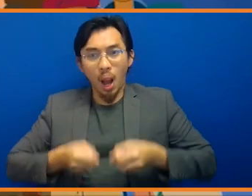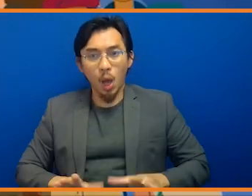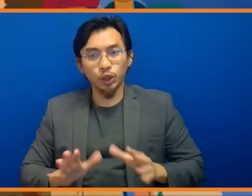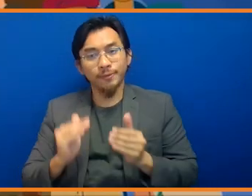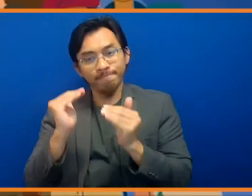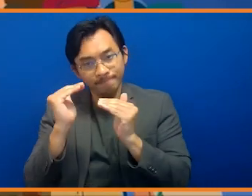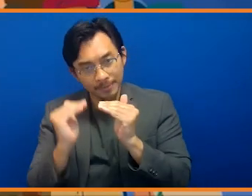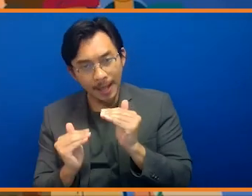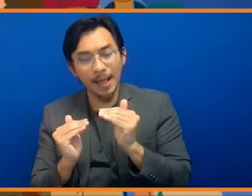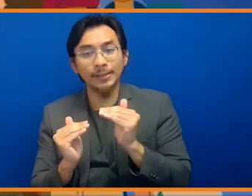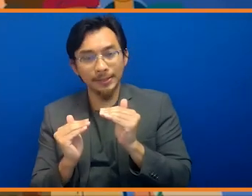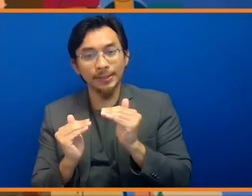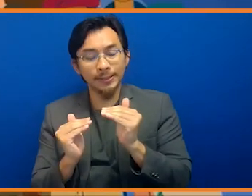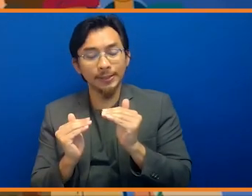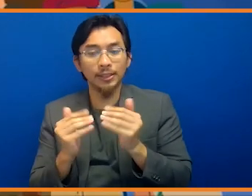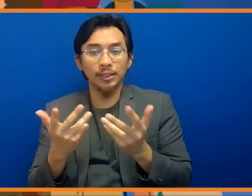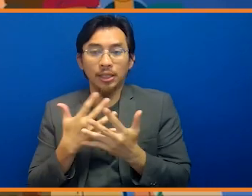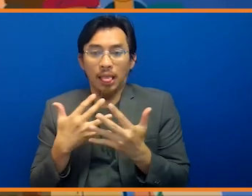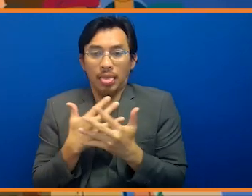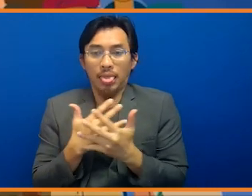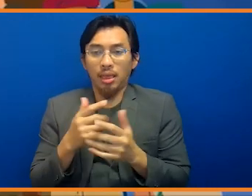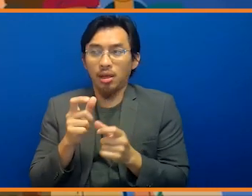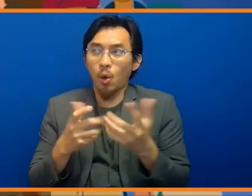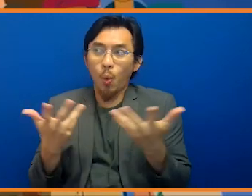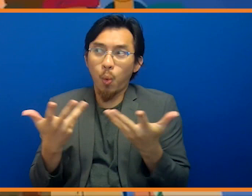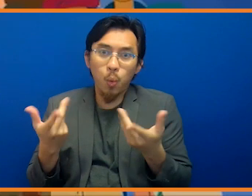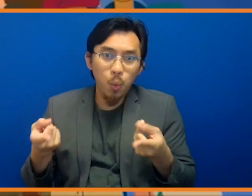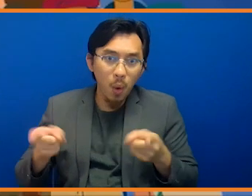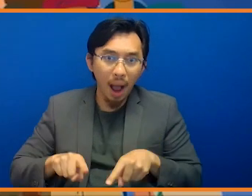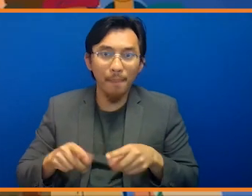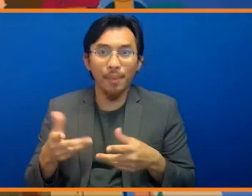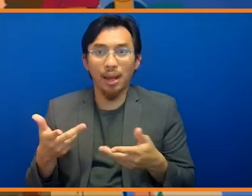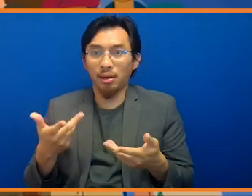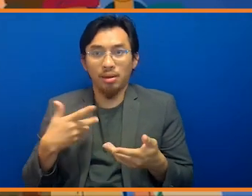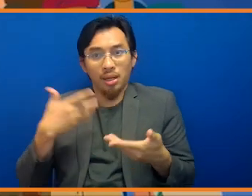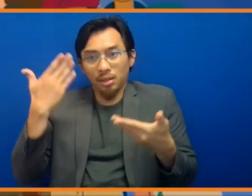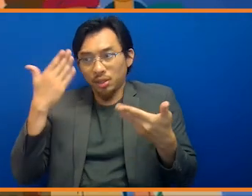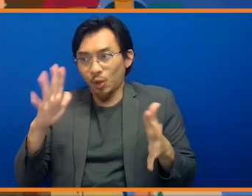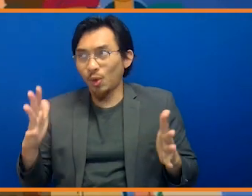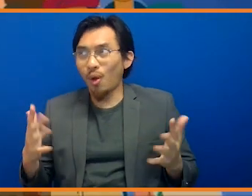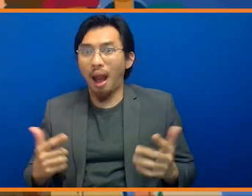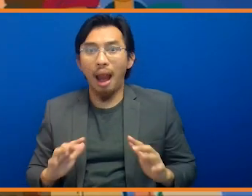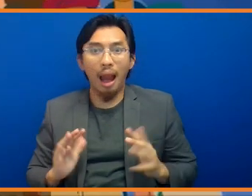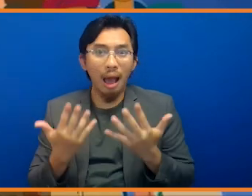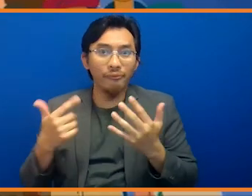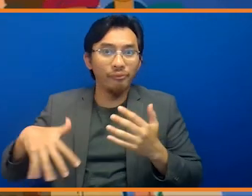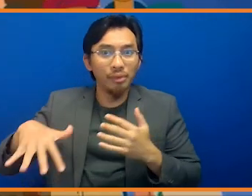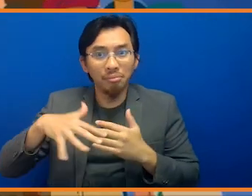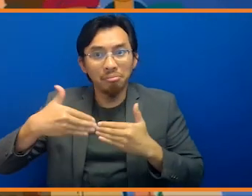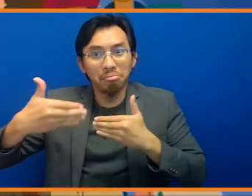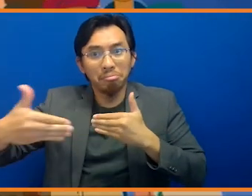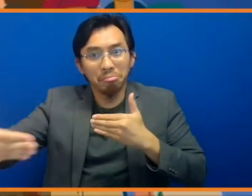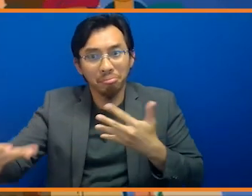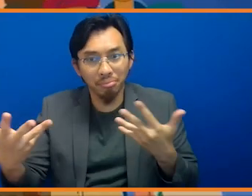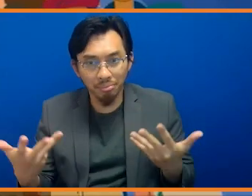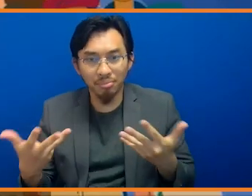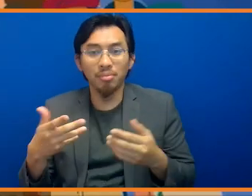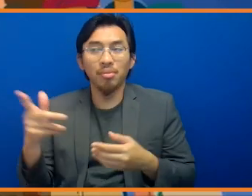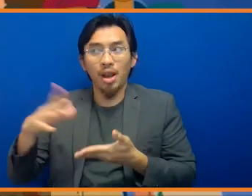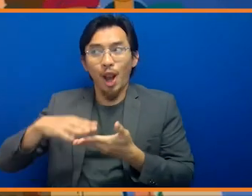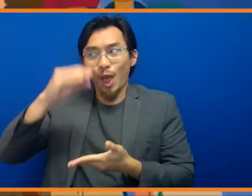so scared to know that, oh, it's gonna happen again. We should never live in this place. Yeah. While we learn from